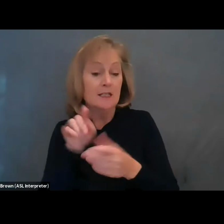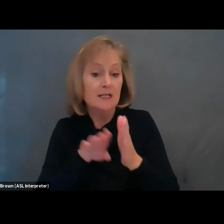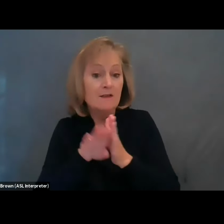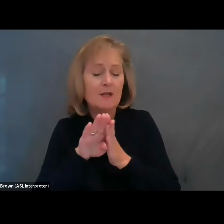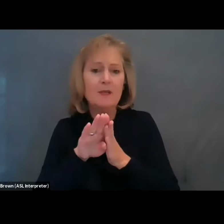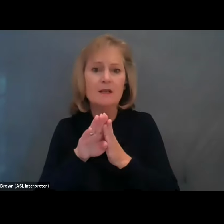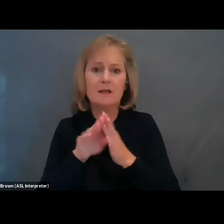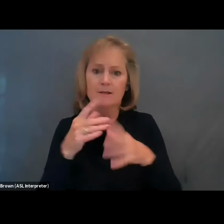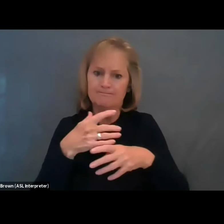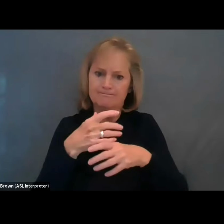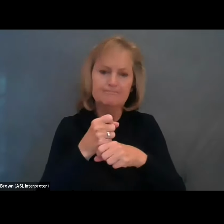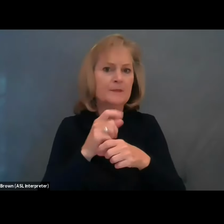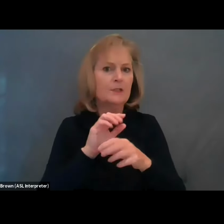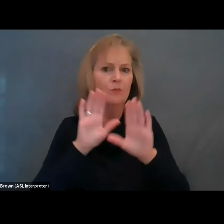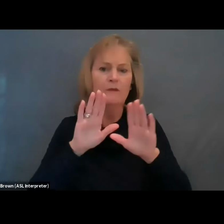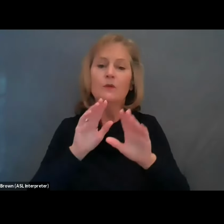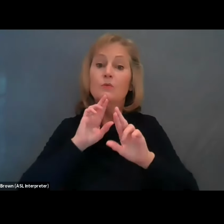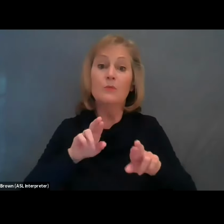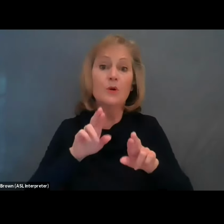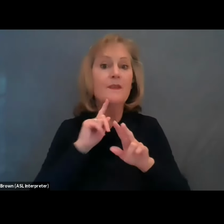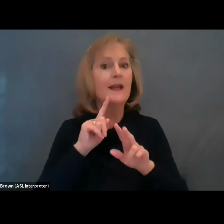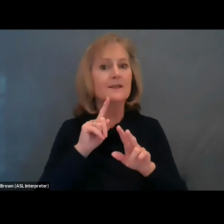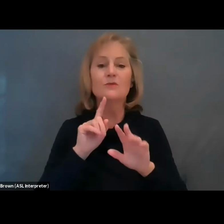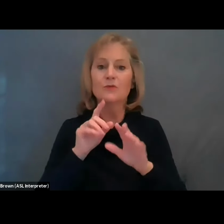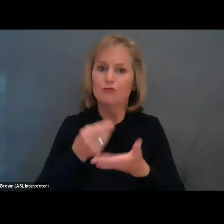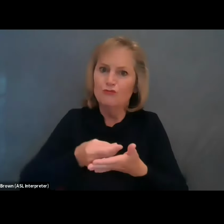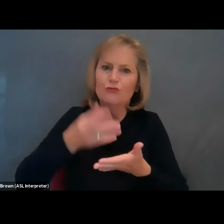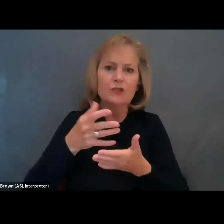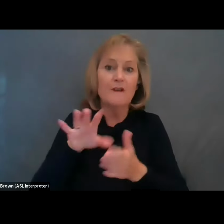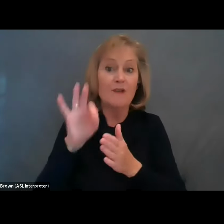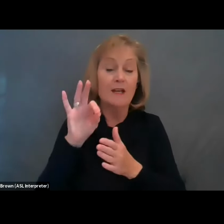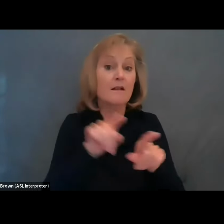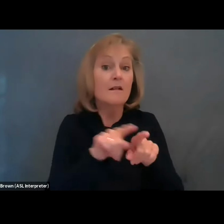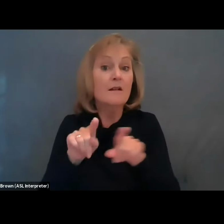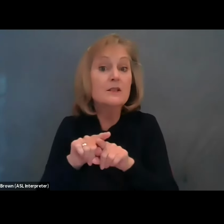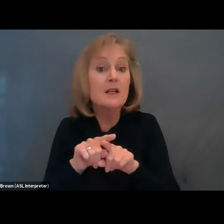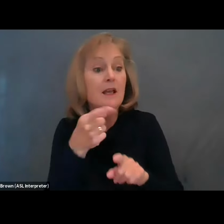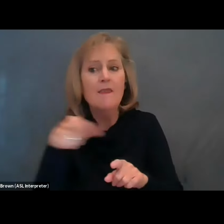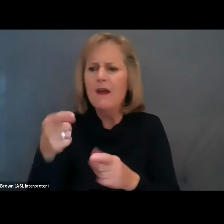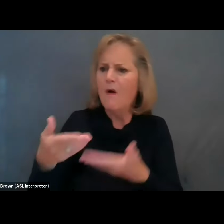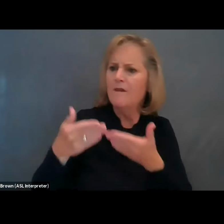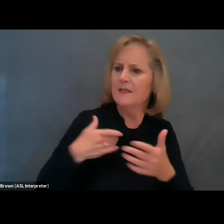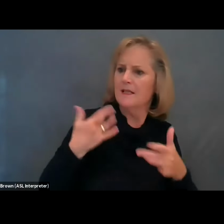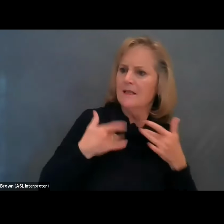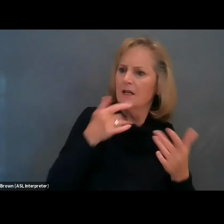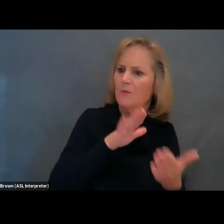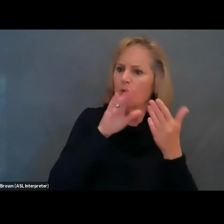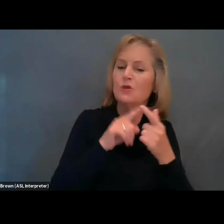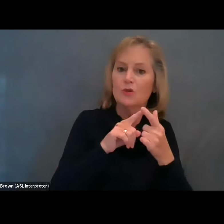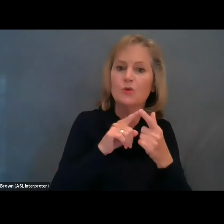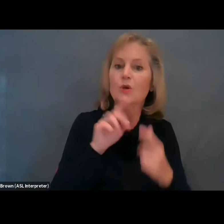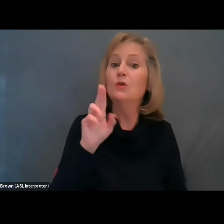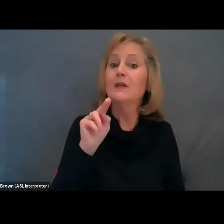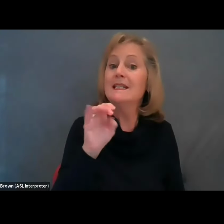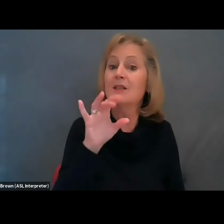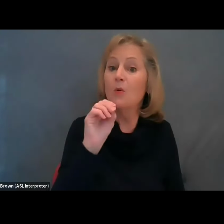very comprehensive report, which is rich for findings. In addition, they offered us an exciting approach to the desk review, which